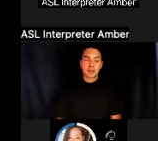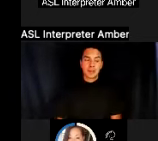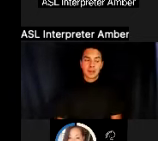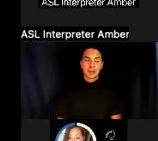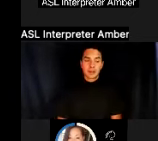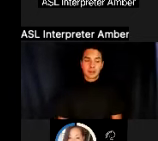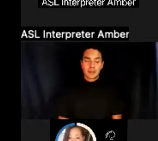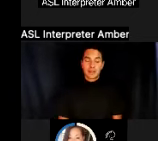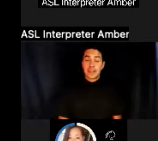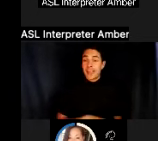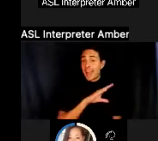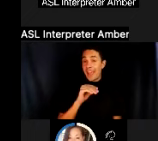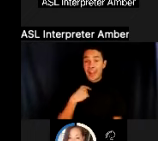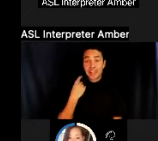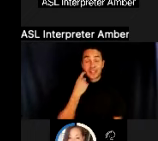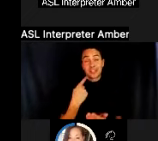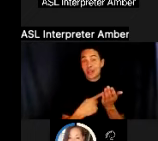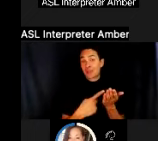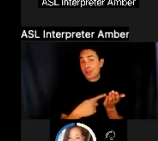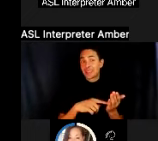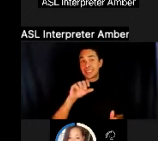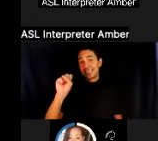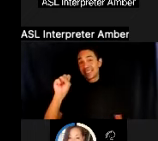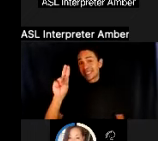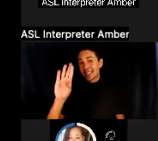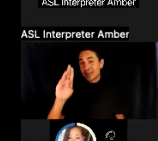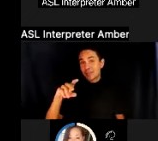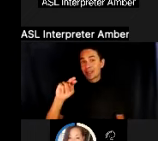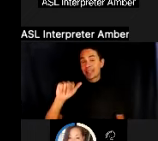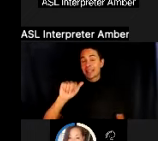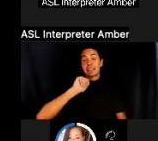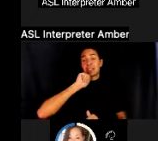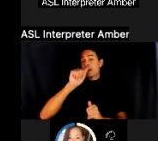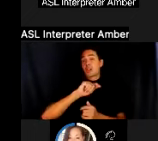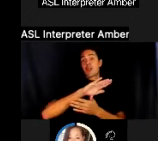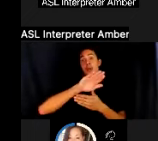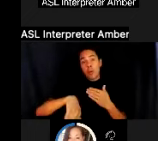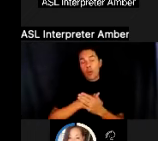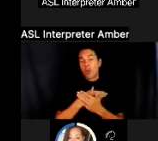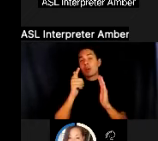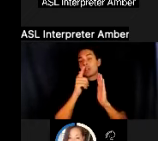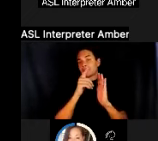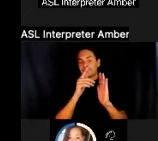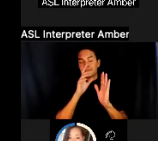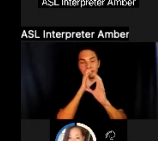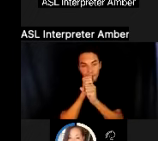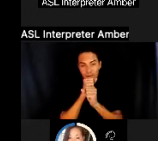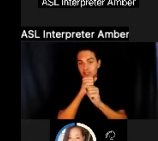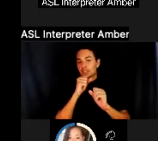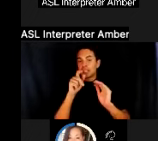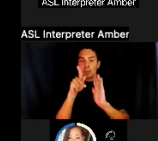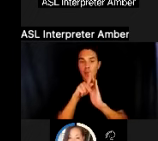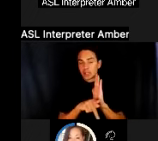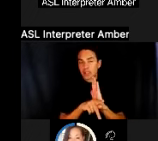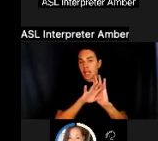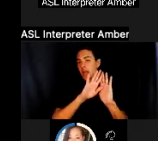And I'm just talking about subpoenas, like not all your policies about confidentiality and all that, okay?